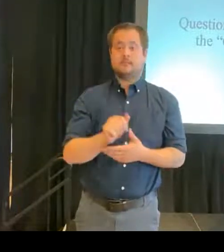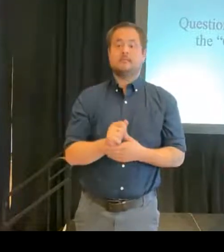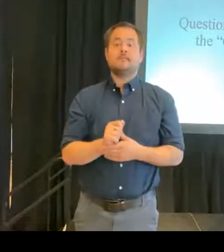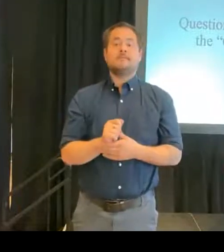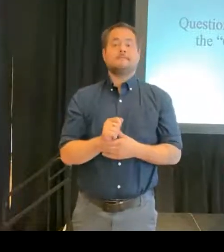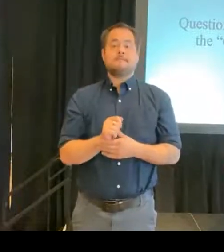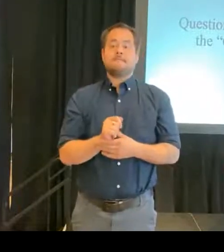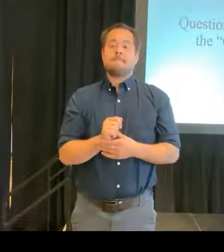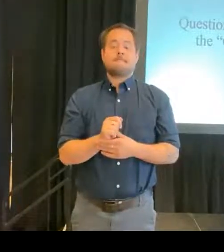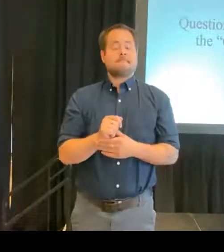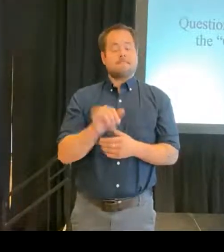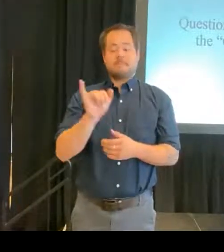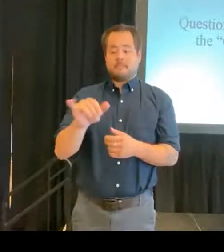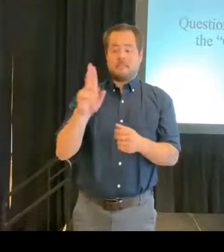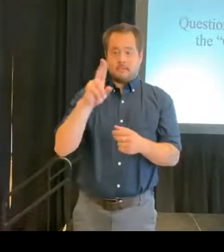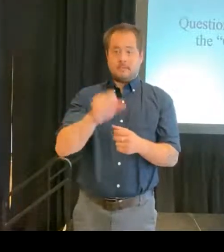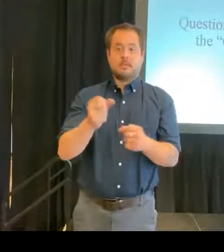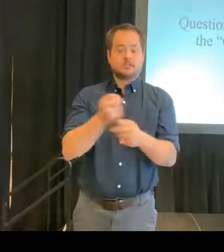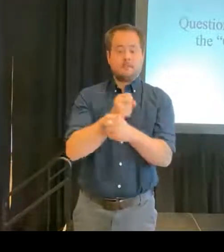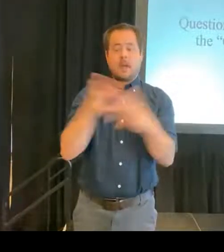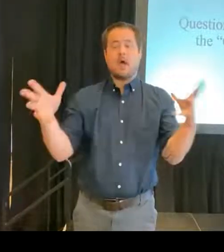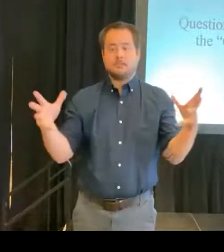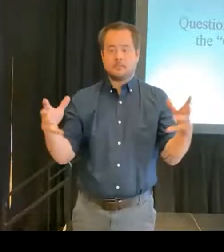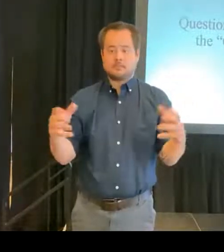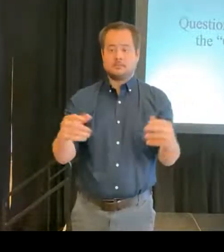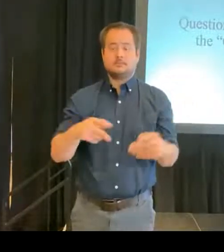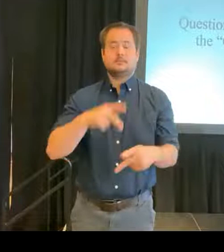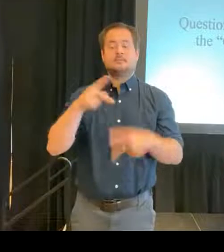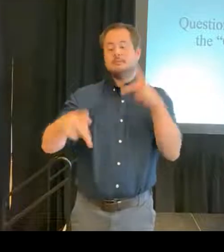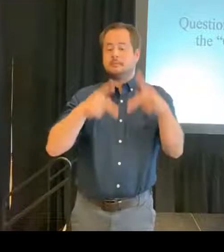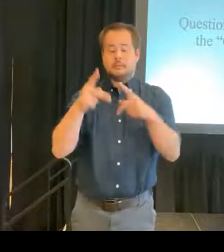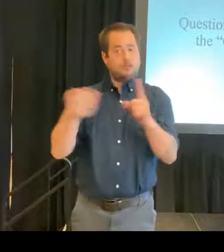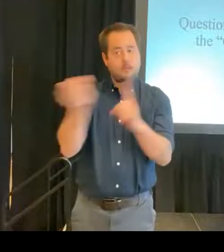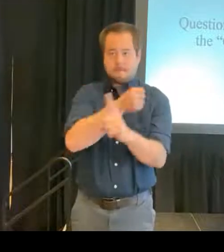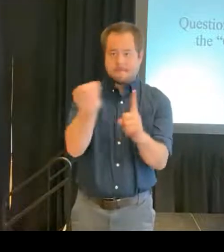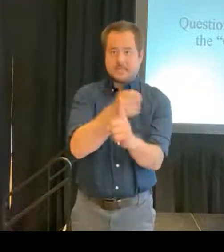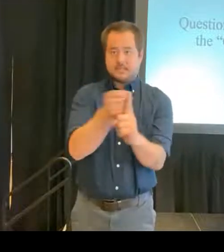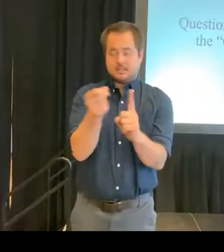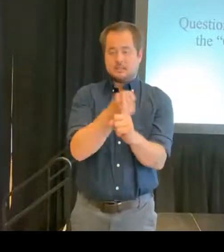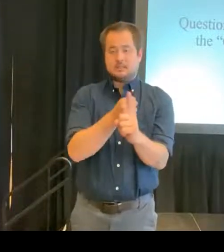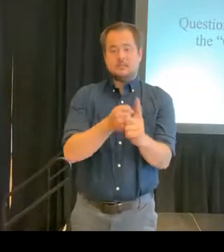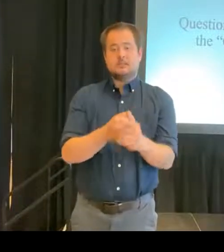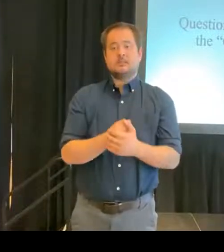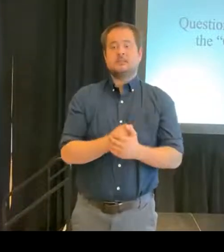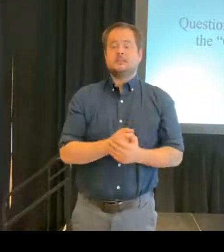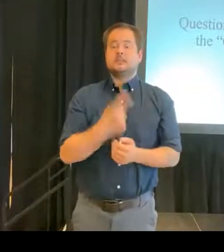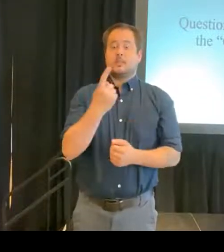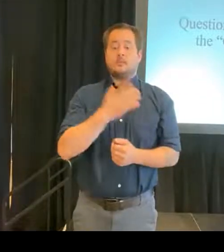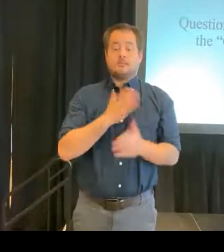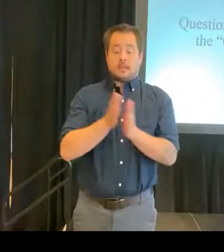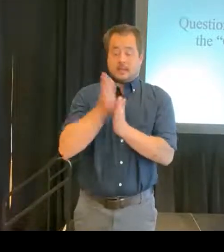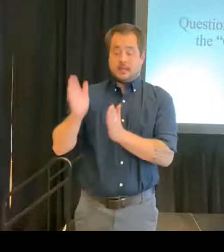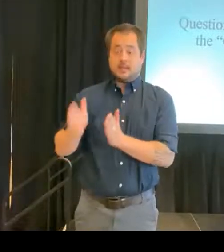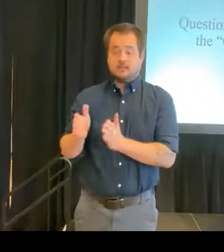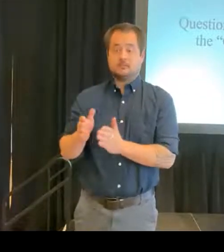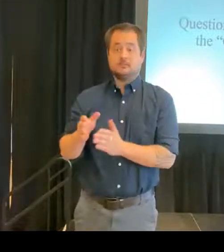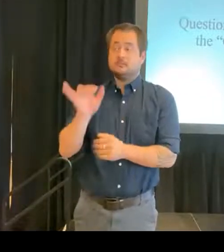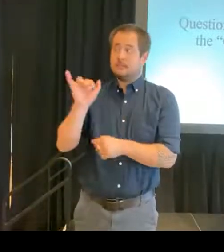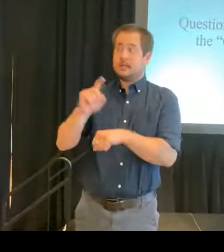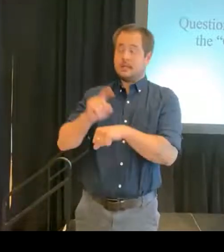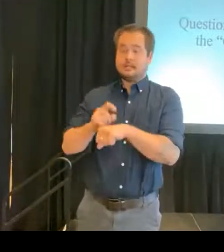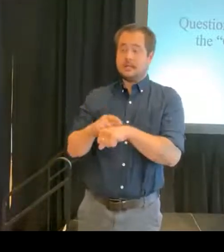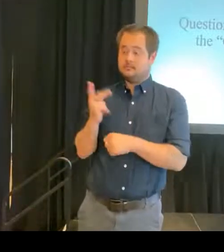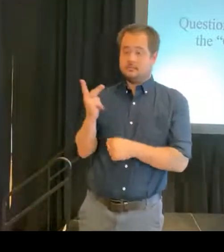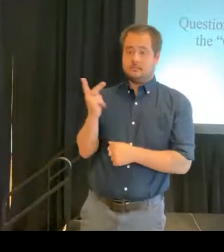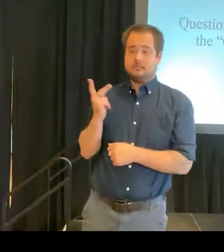it was bombed and people were beaten there. And one of my neighbors at the time, we